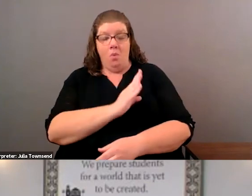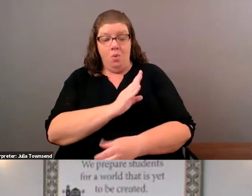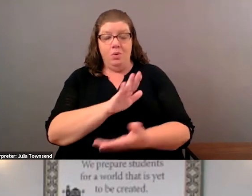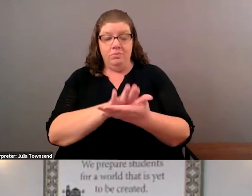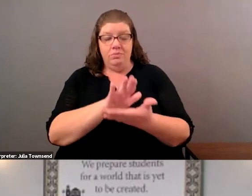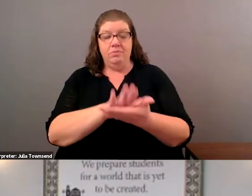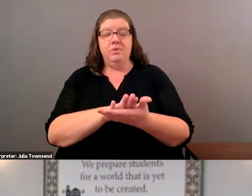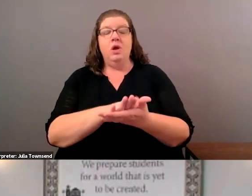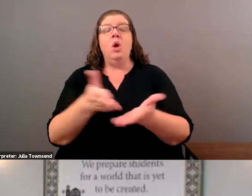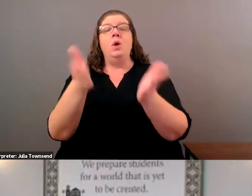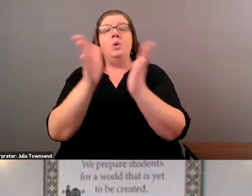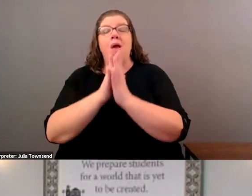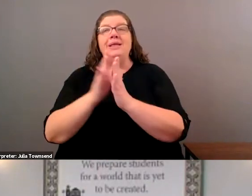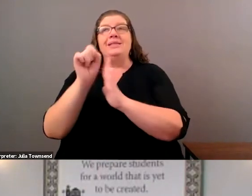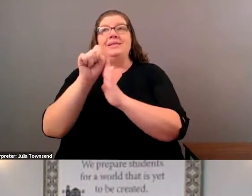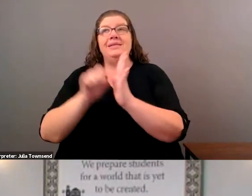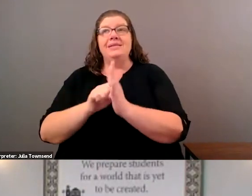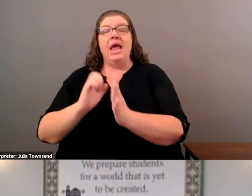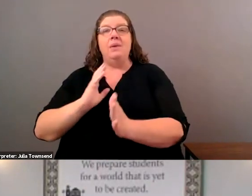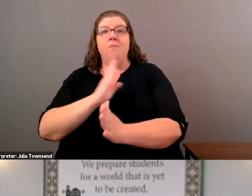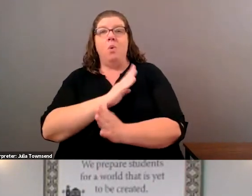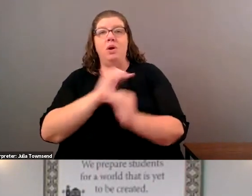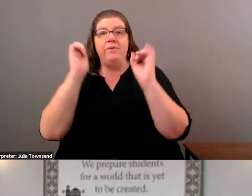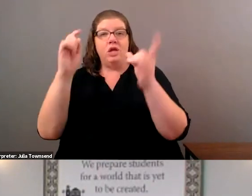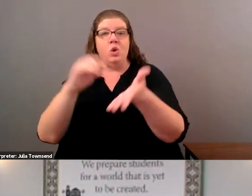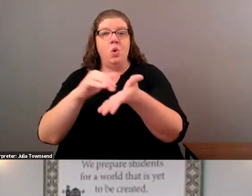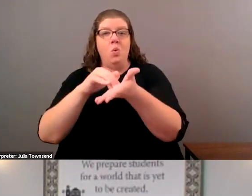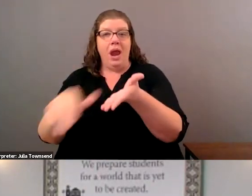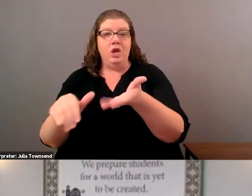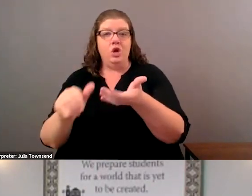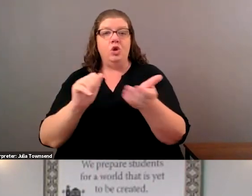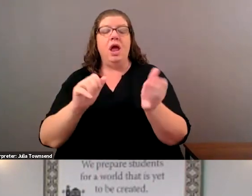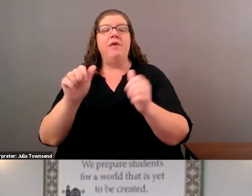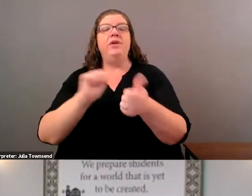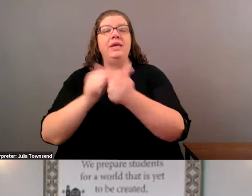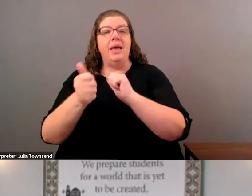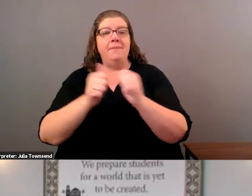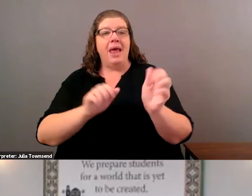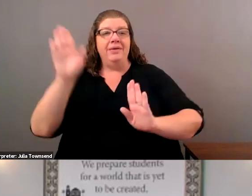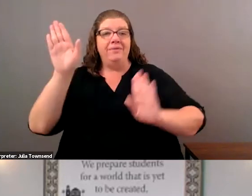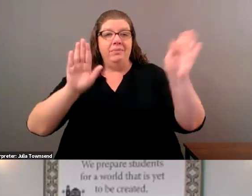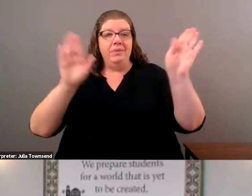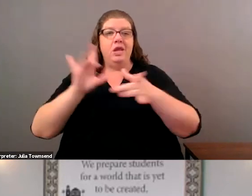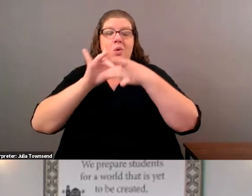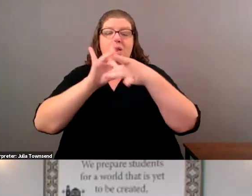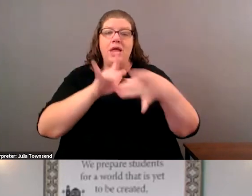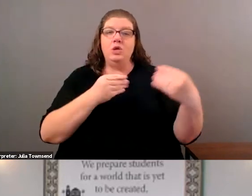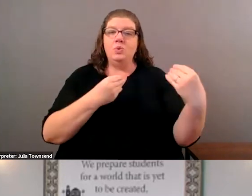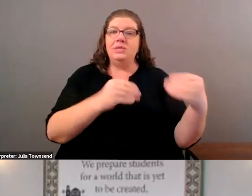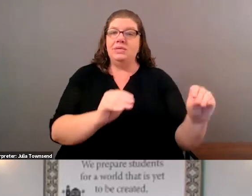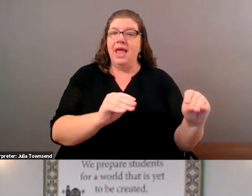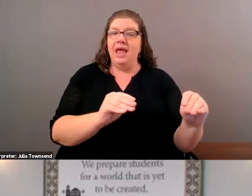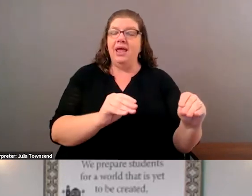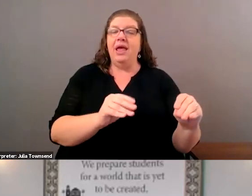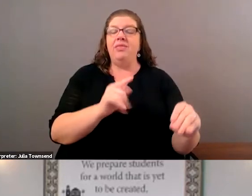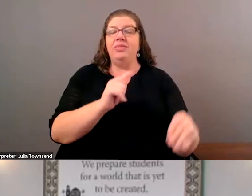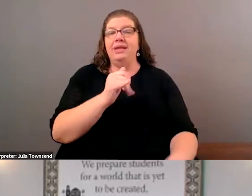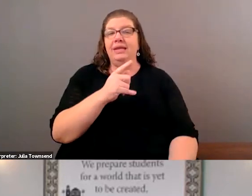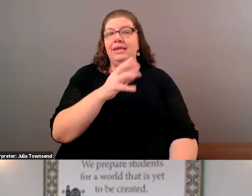State Board of Education waiver of competitive bidding procedures related to the sale of the Tatum